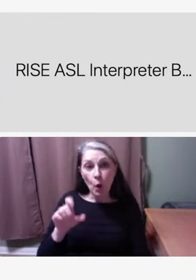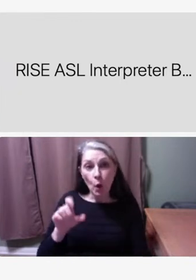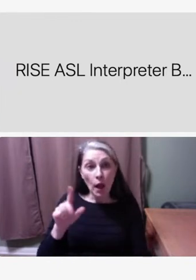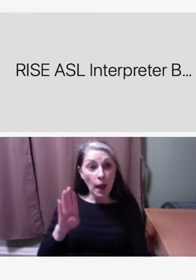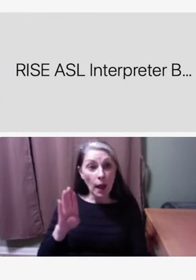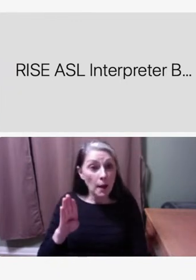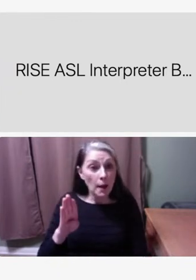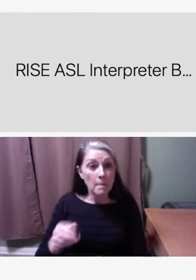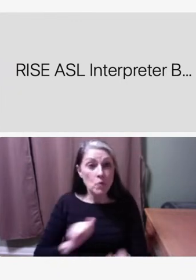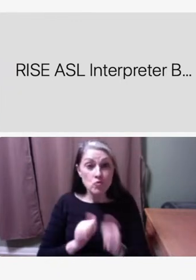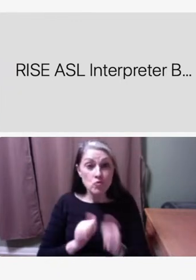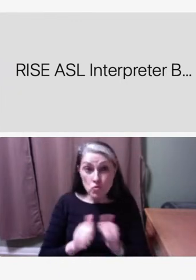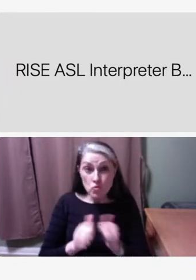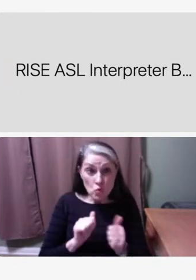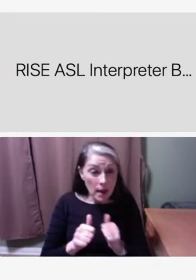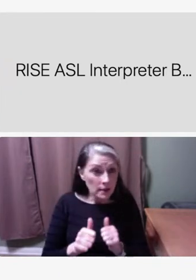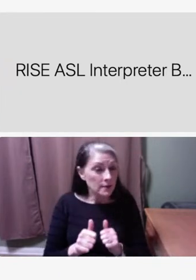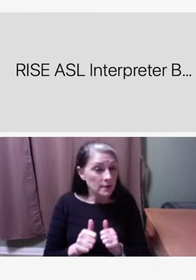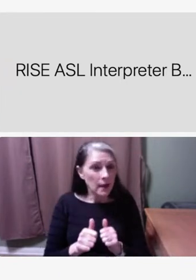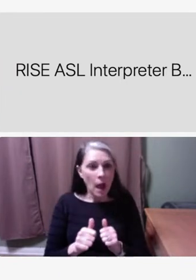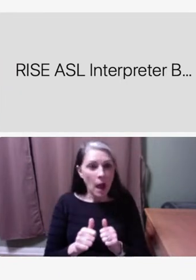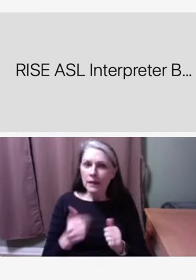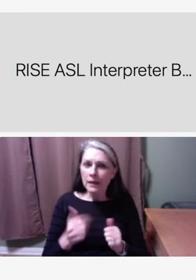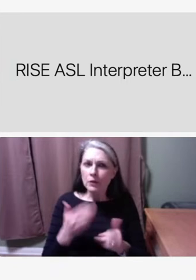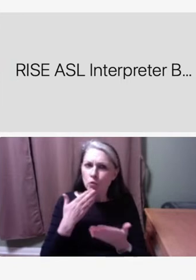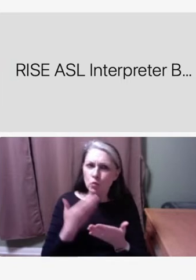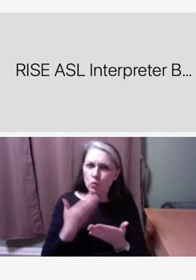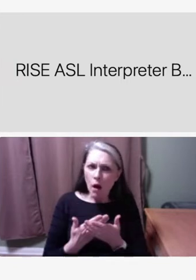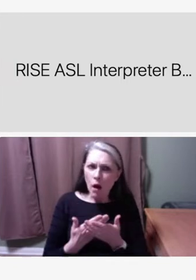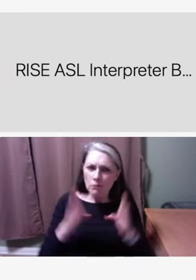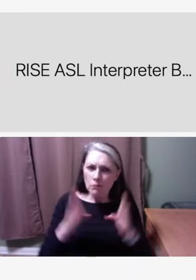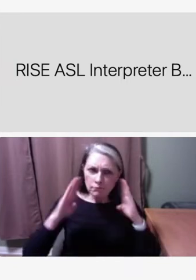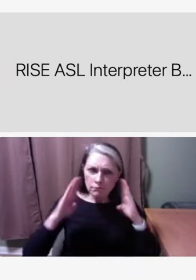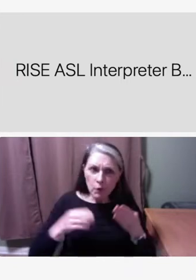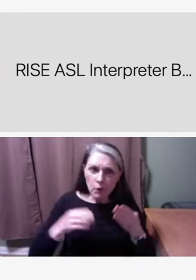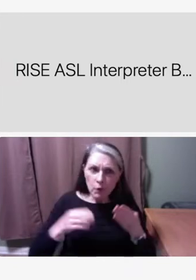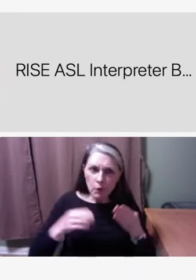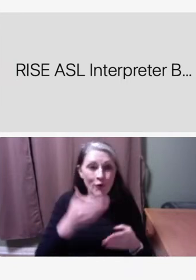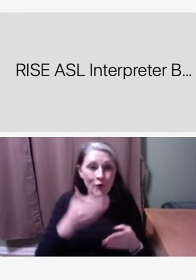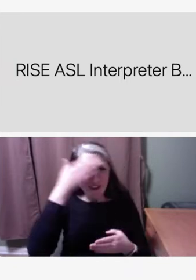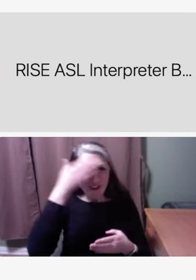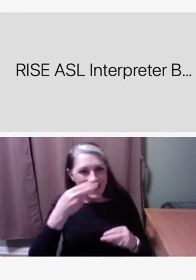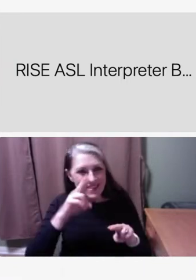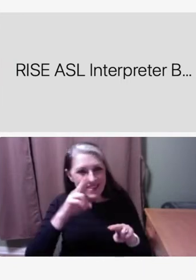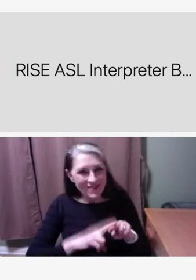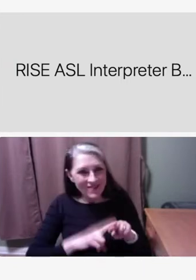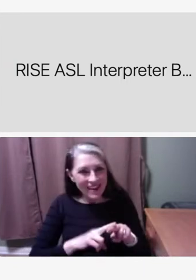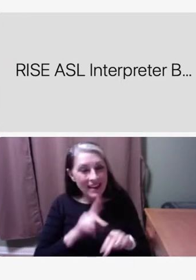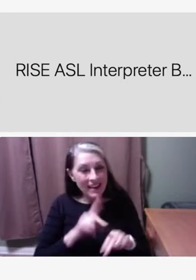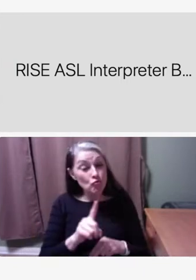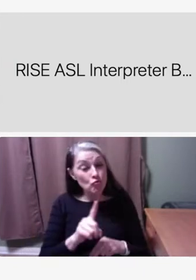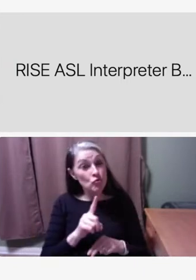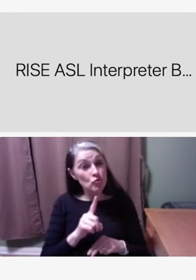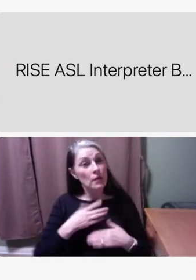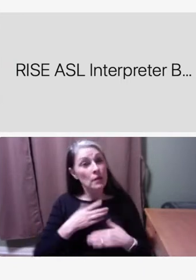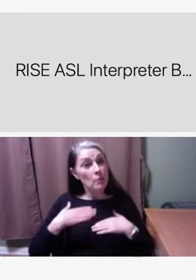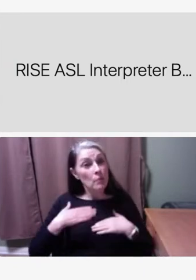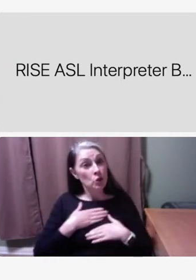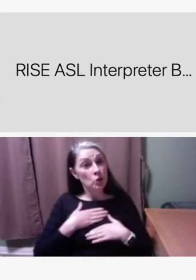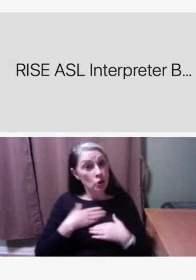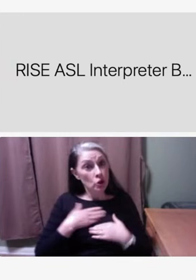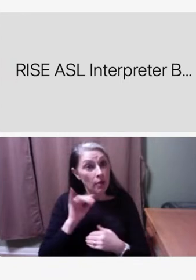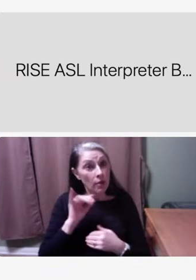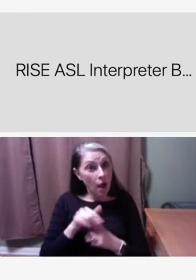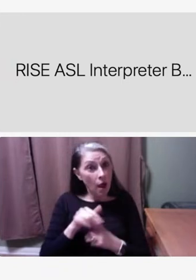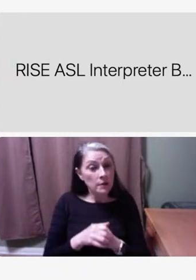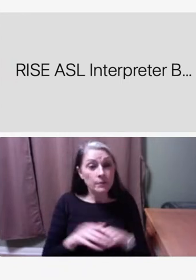very well focused, but yet you don't forget the fun part. So I really appreciate that. Also the